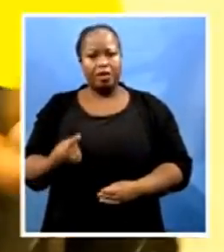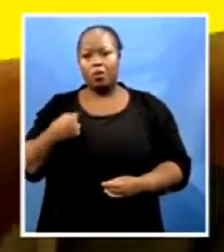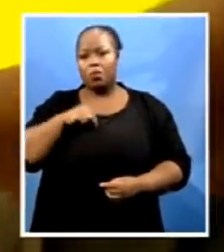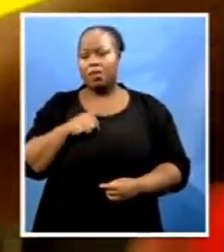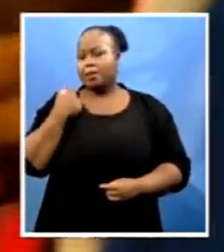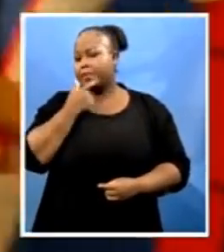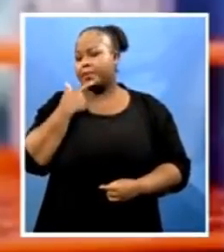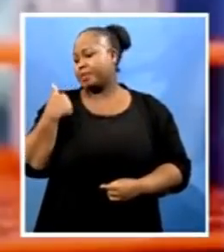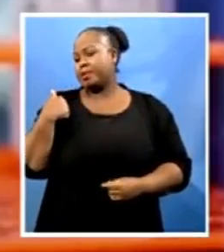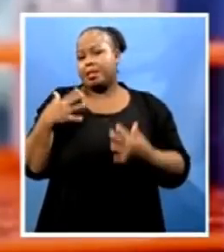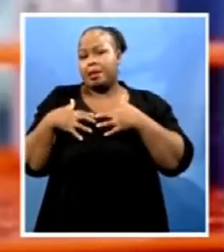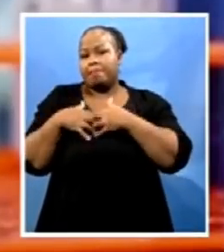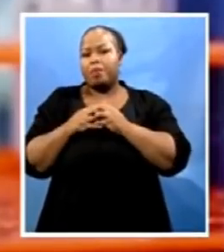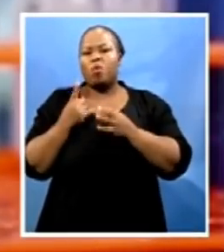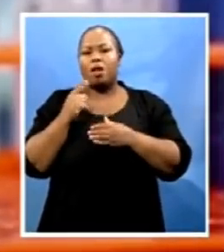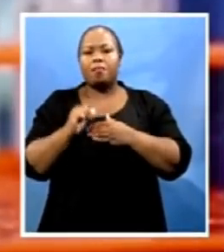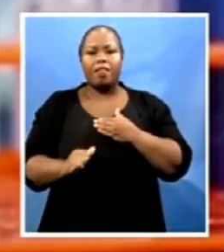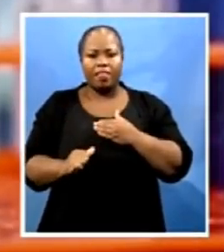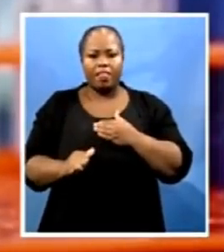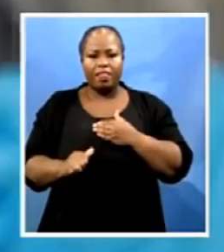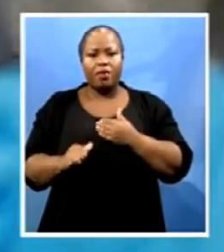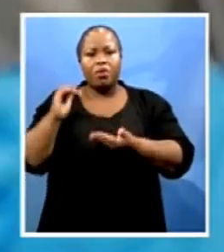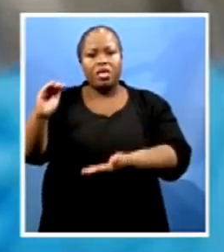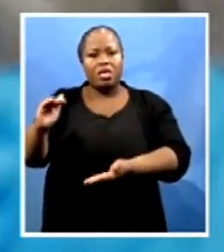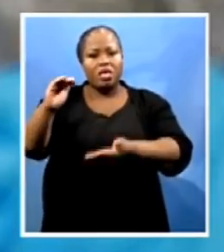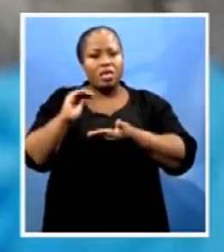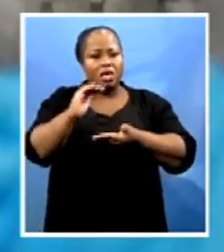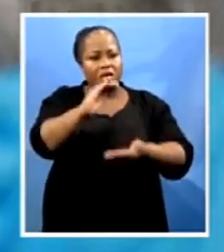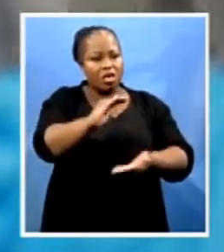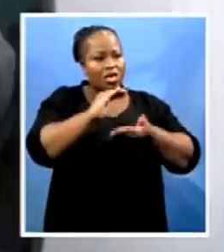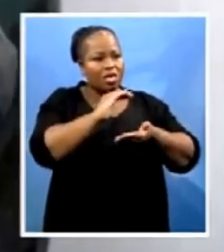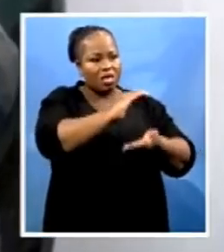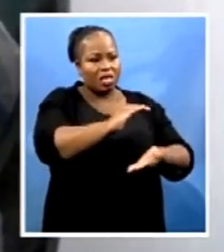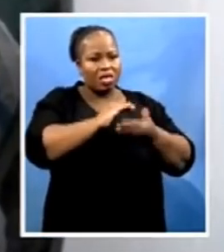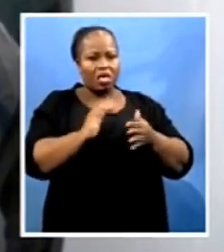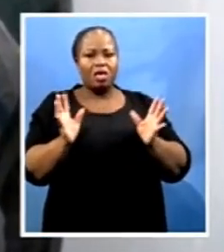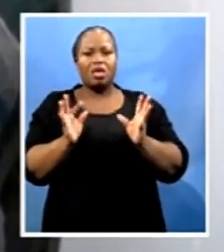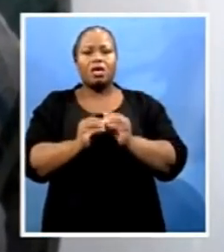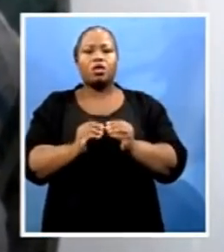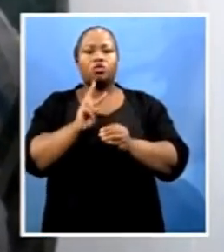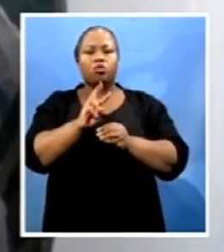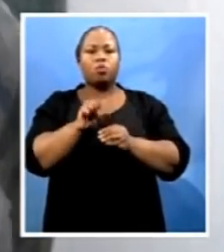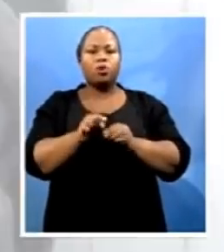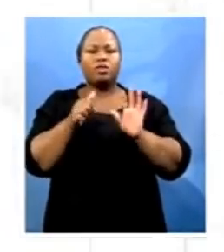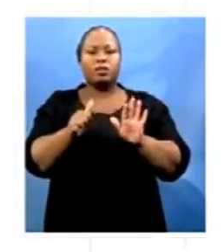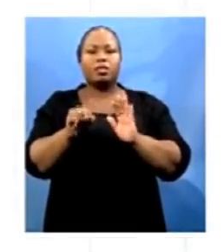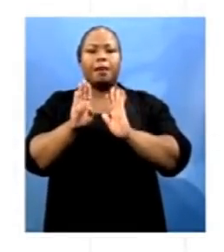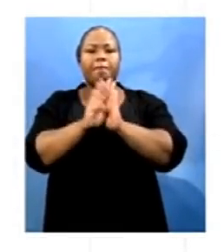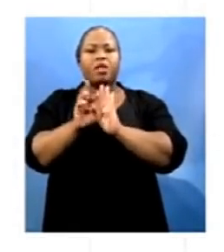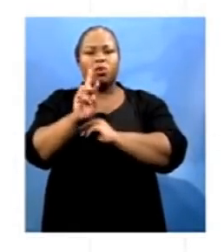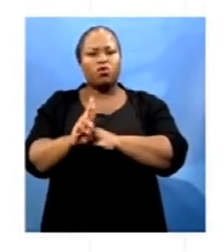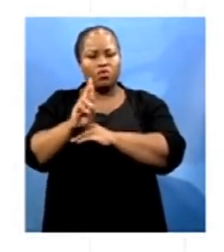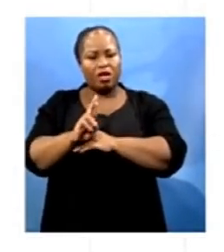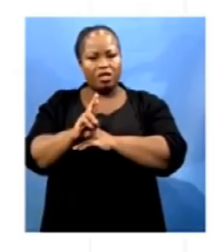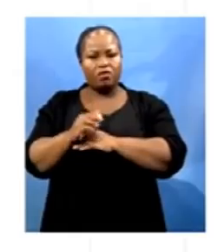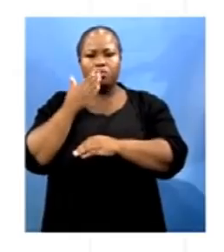2.6 billion in pledges, and I would like to echo the gratitude from our chairman and thank South